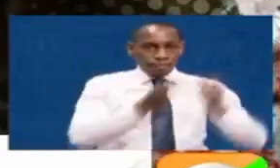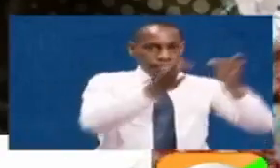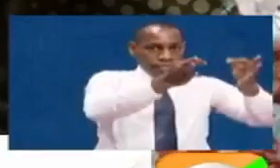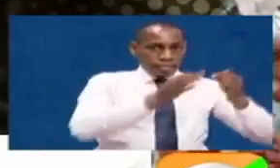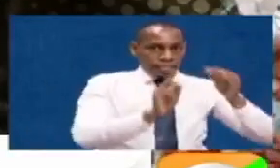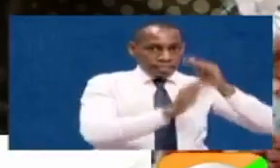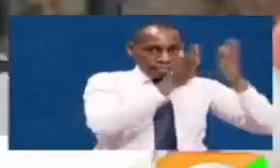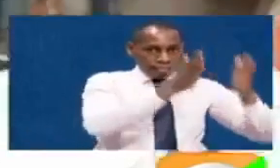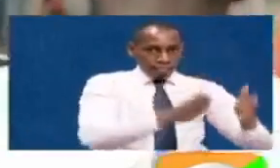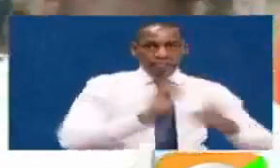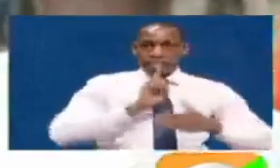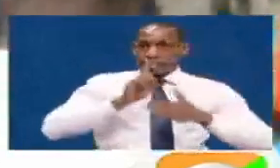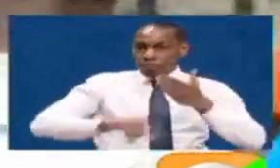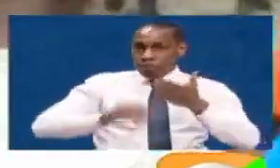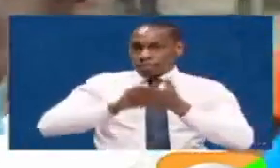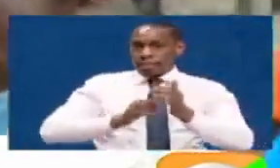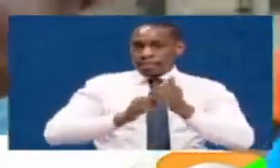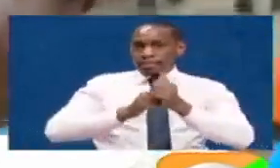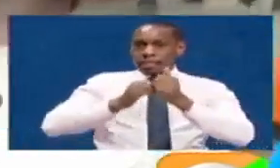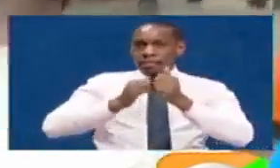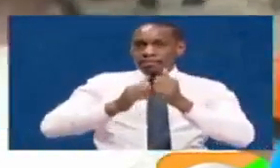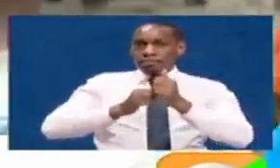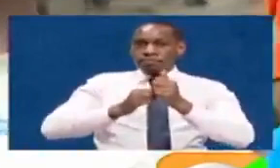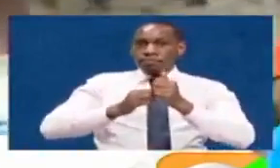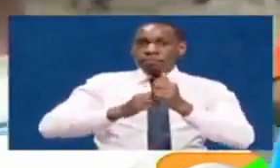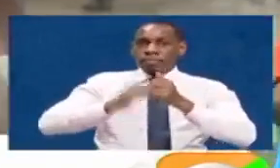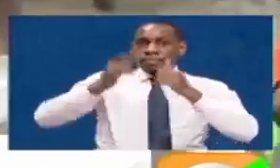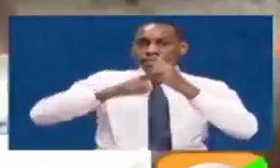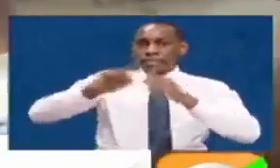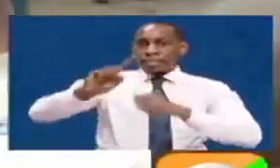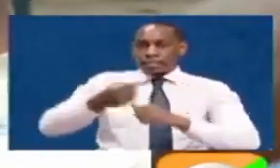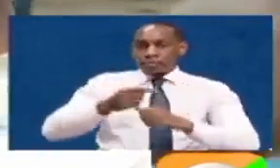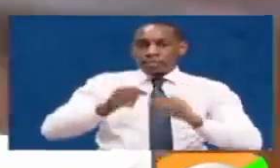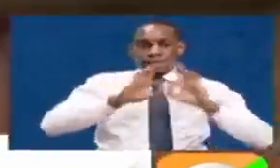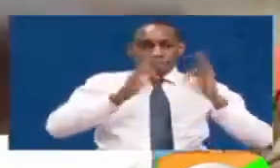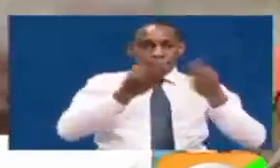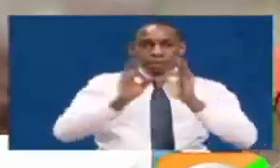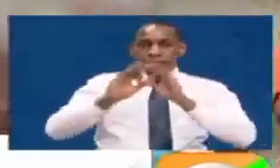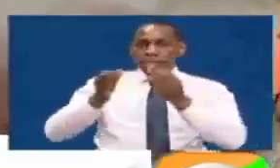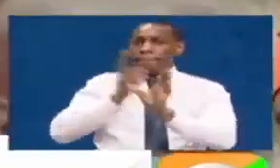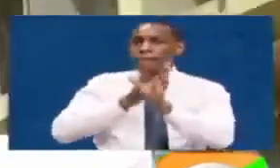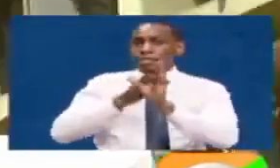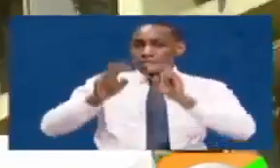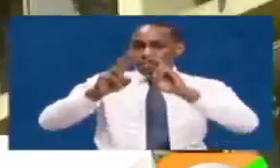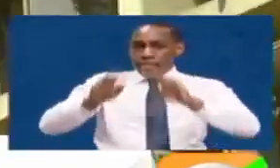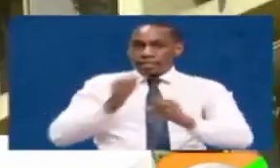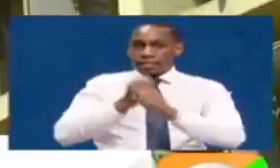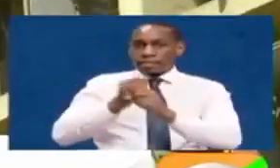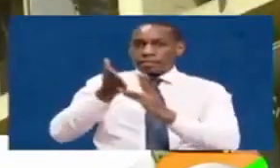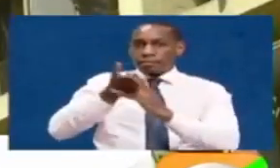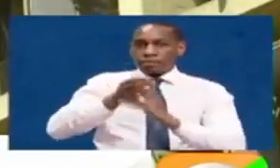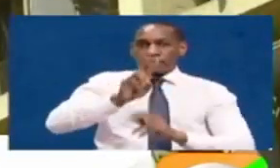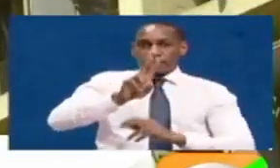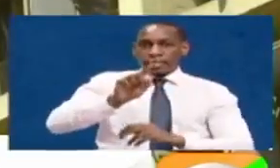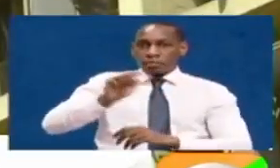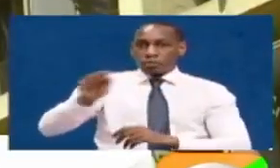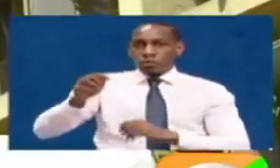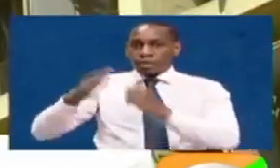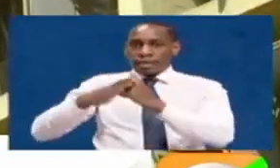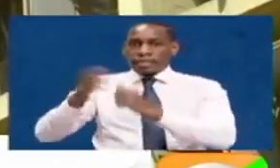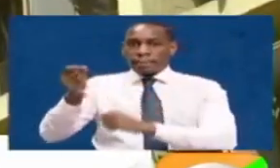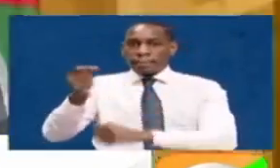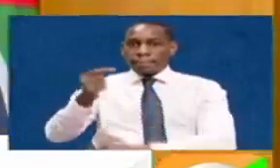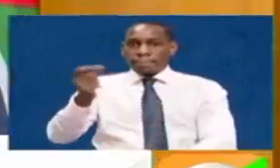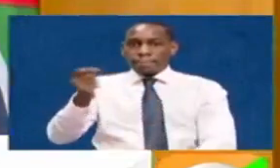Treasury CS Ukur Yattani says 16,000 households participated in the survey conducted between 2nd and 9th of May.